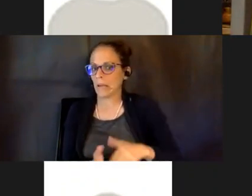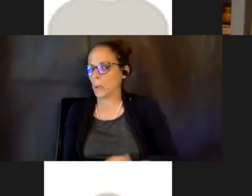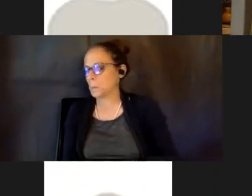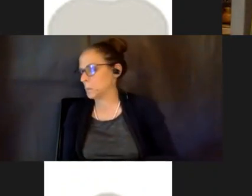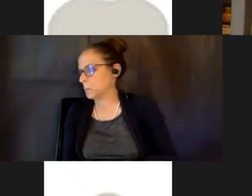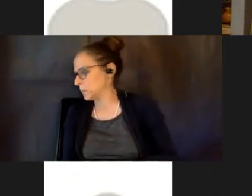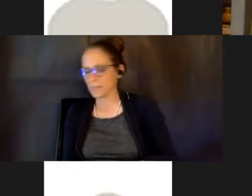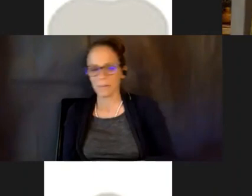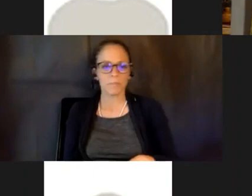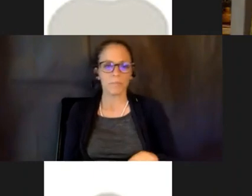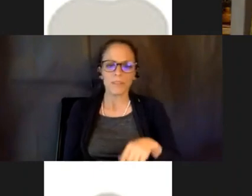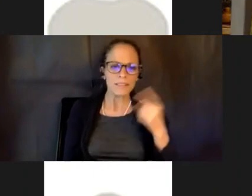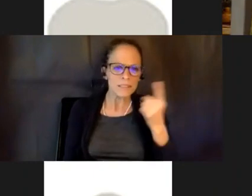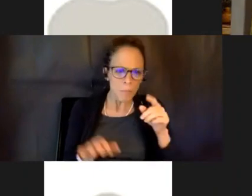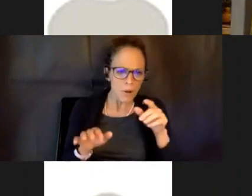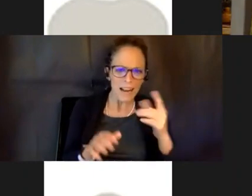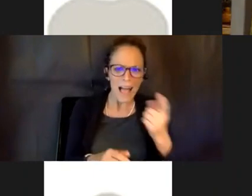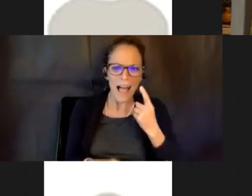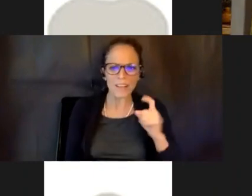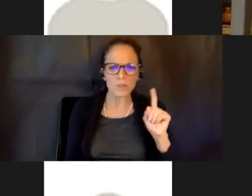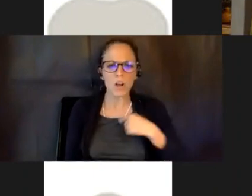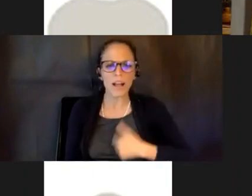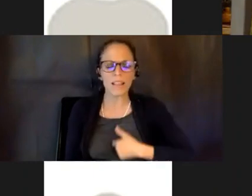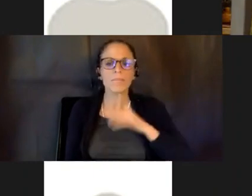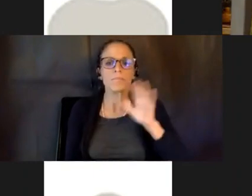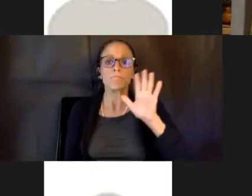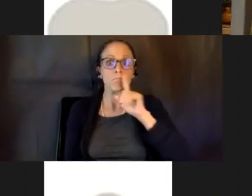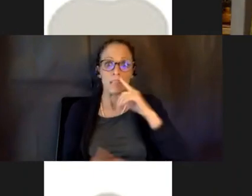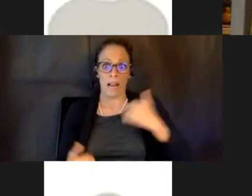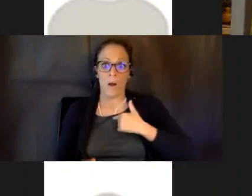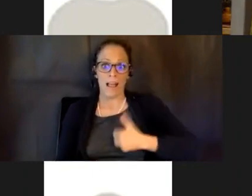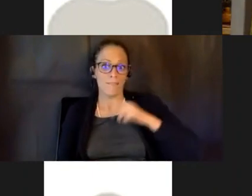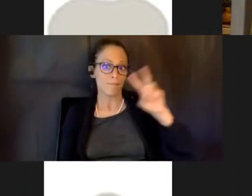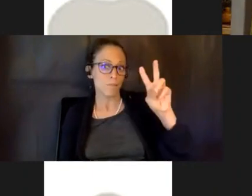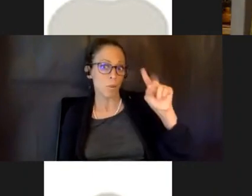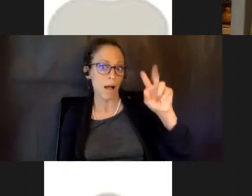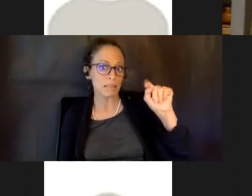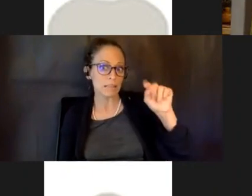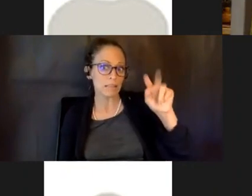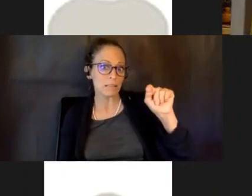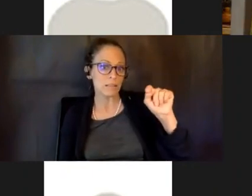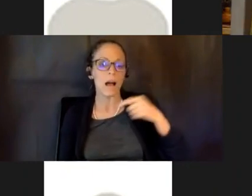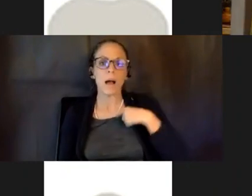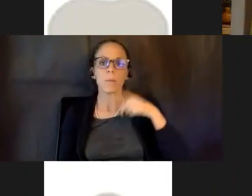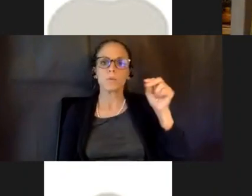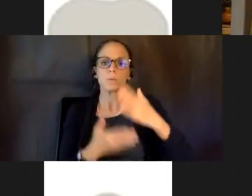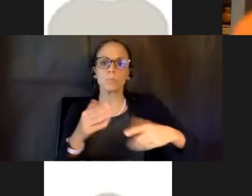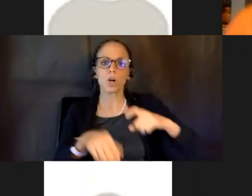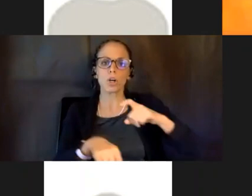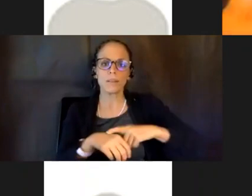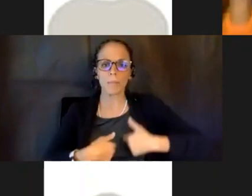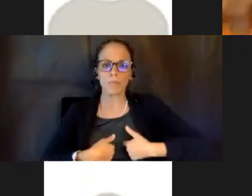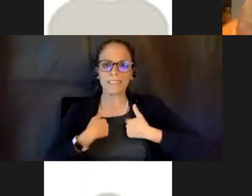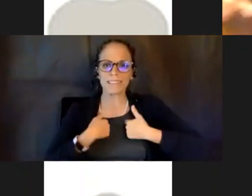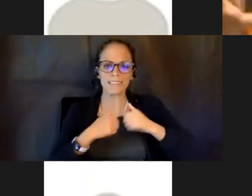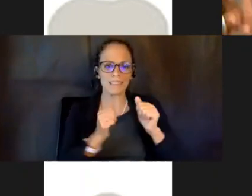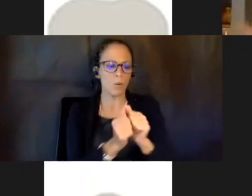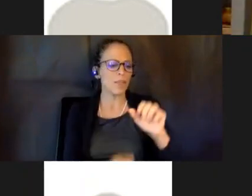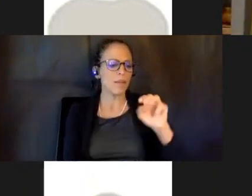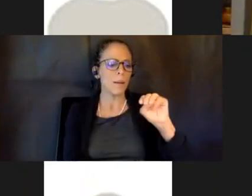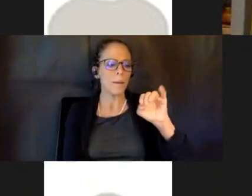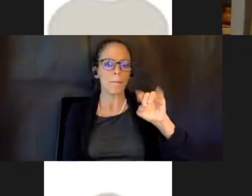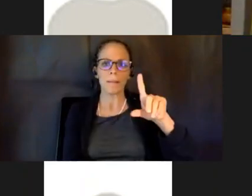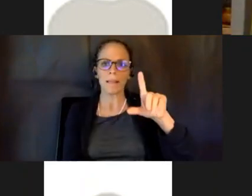Kentucky. I live in Burlington, Vermont now because I'm doing a part-time residency with Middlebury College. And the rest of the time I'm doing